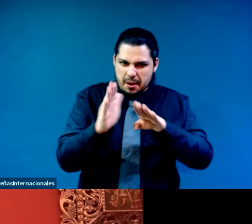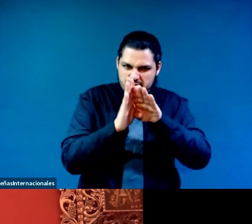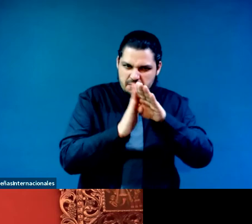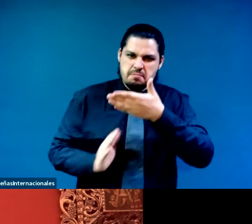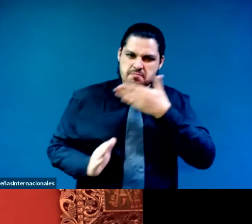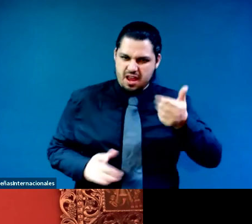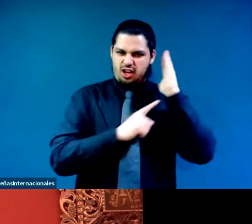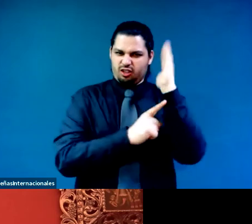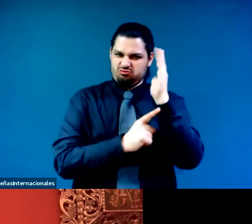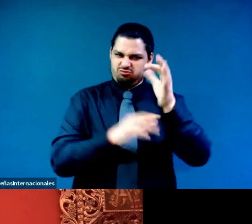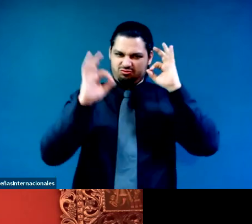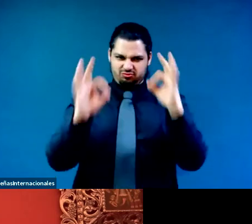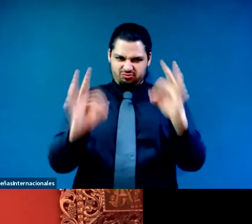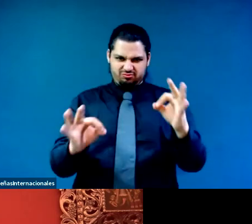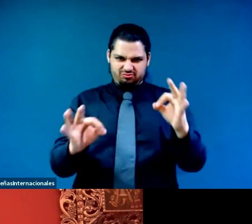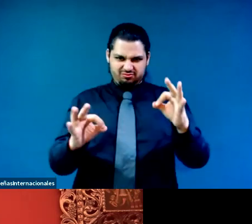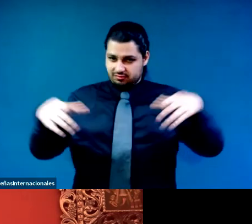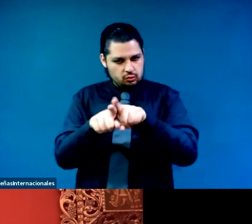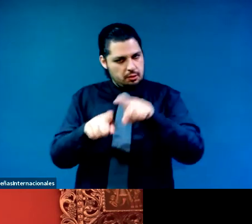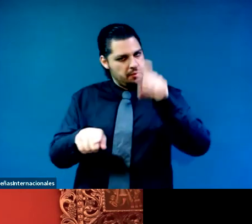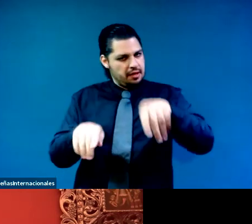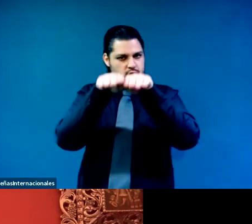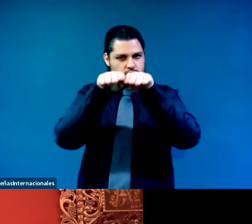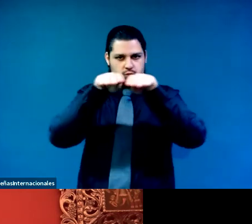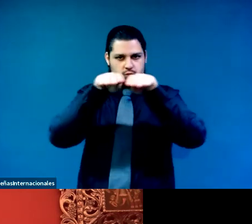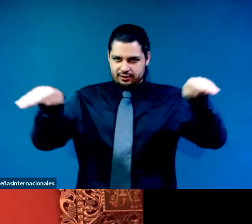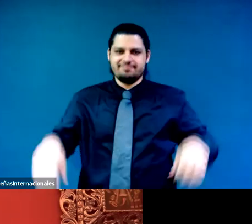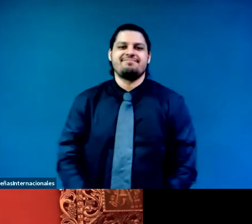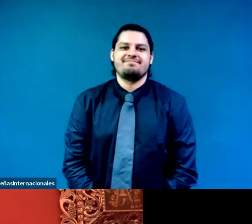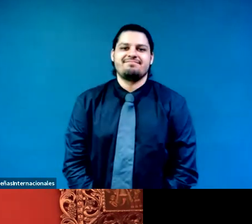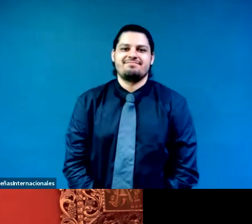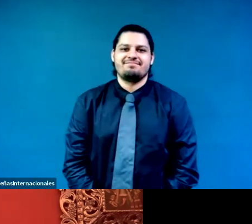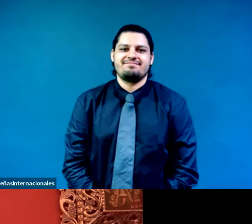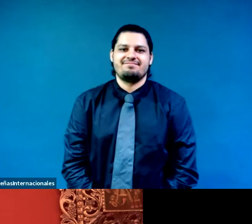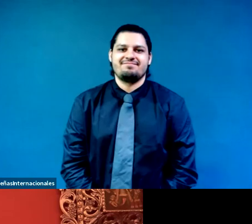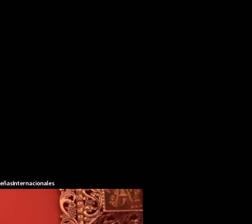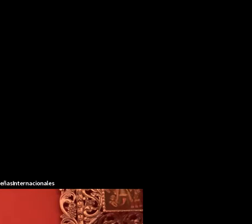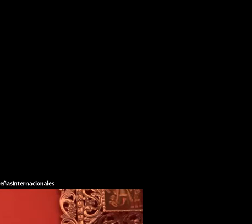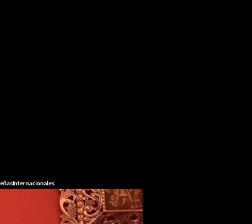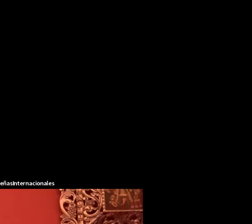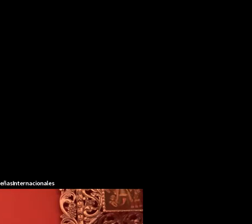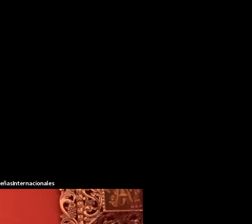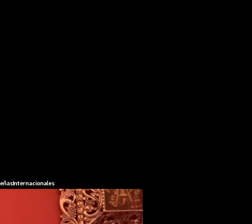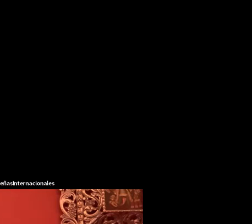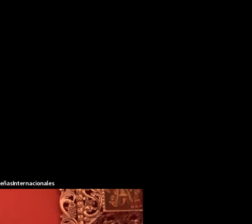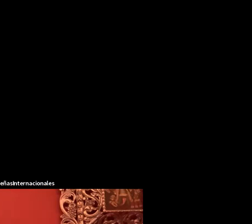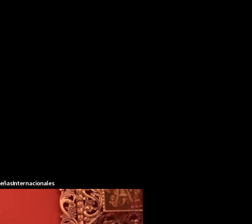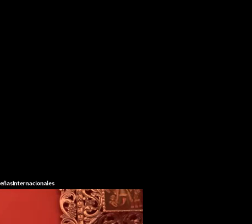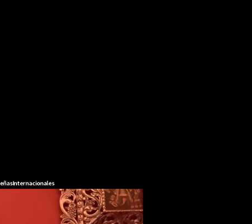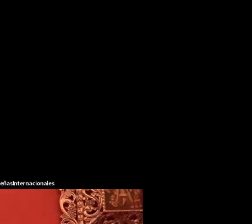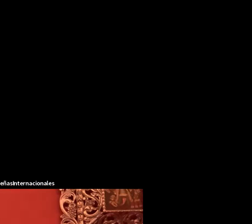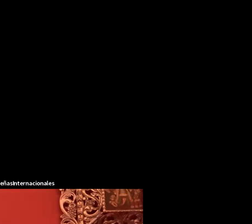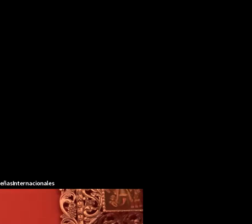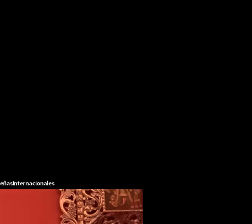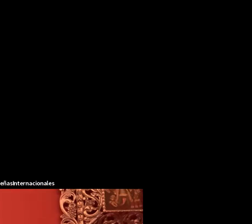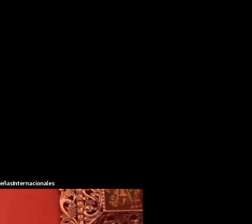just saying a warm welcome to all those who are joining us today from different parts of the world. Good evening, perhaps it's good morning